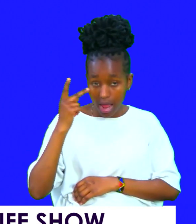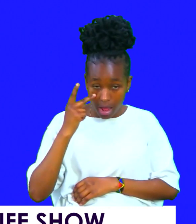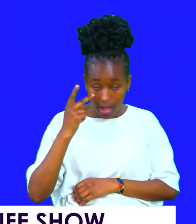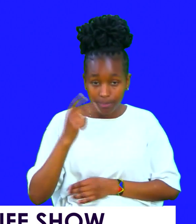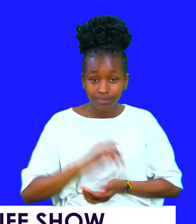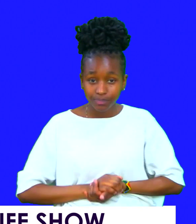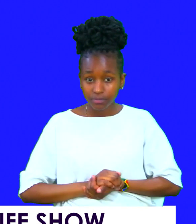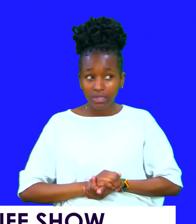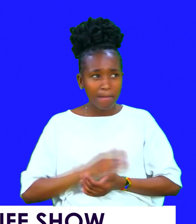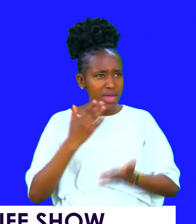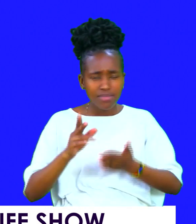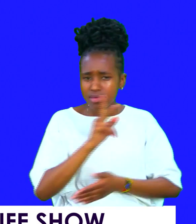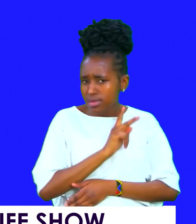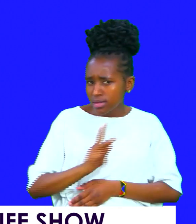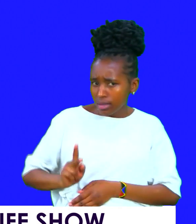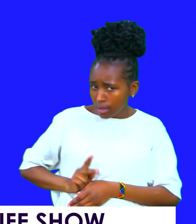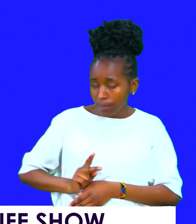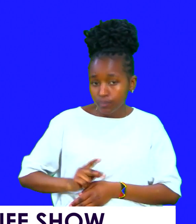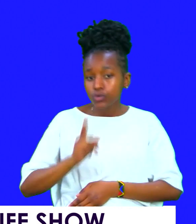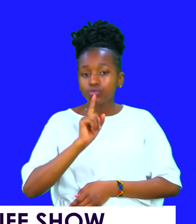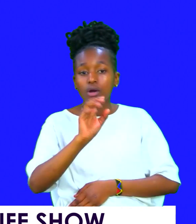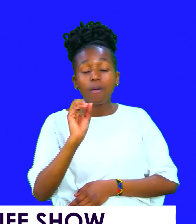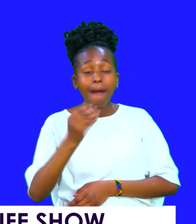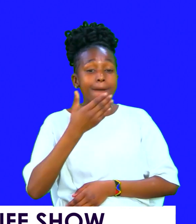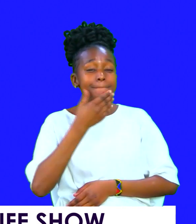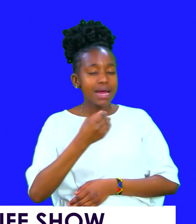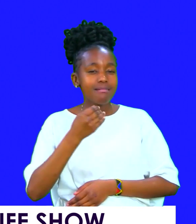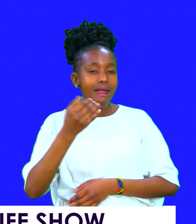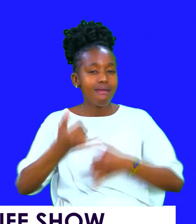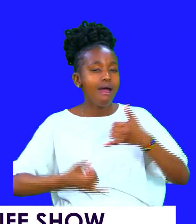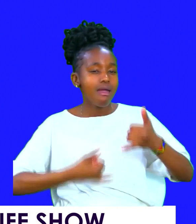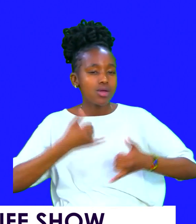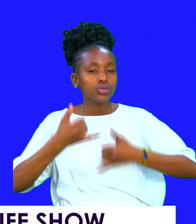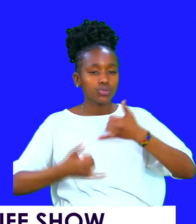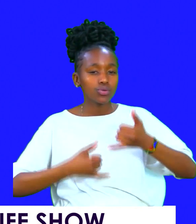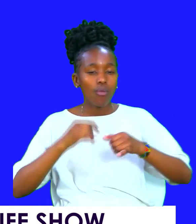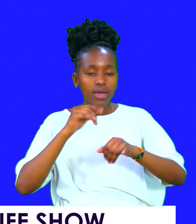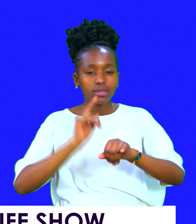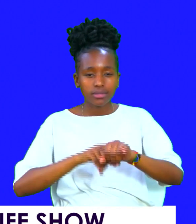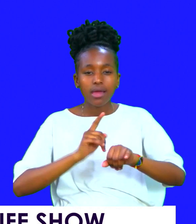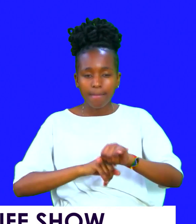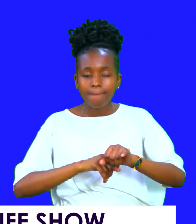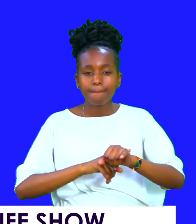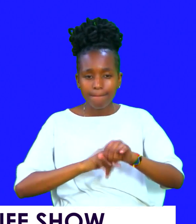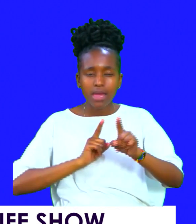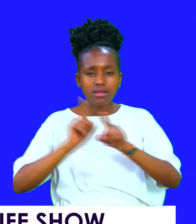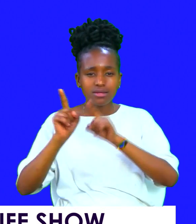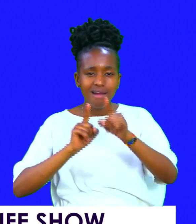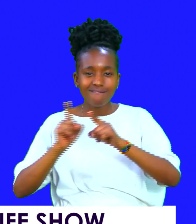or is it the king? That man, wherever he travels, there are 3